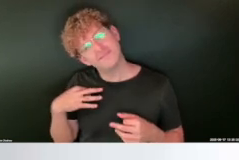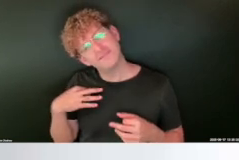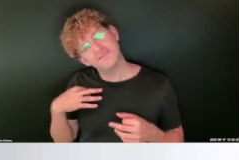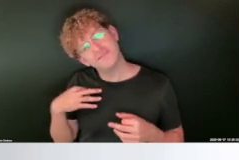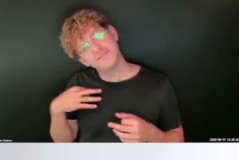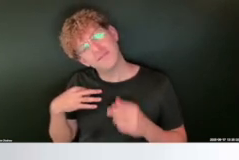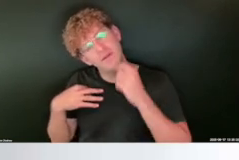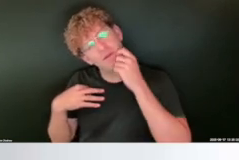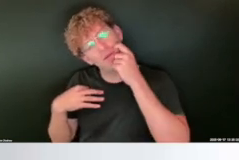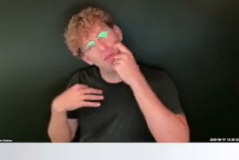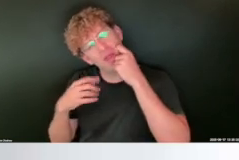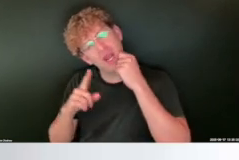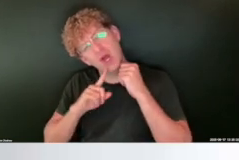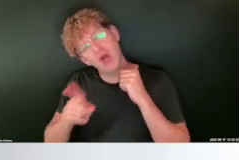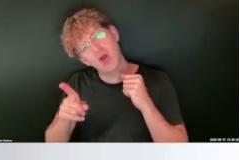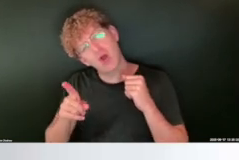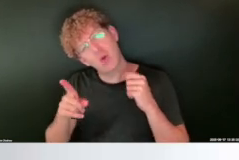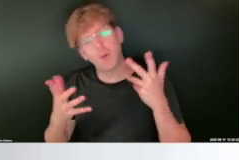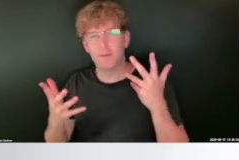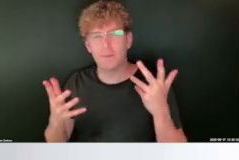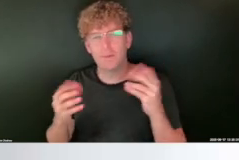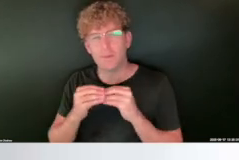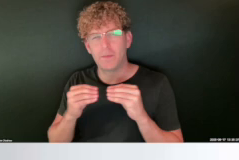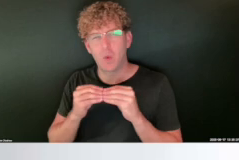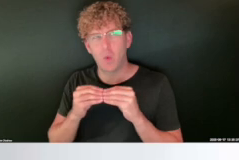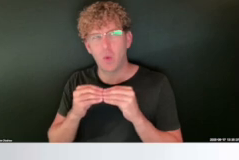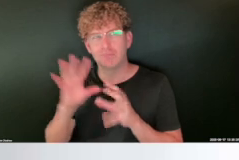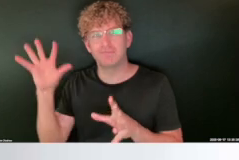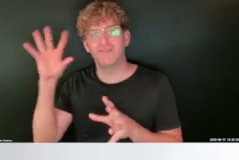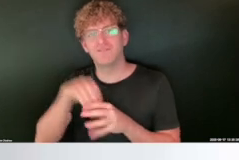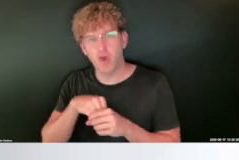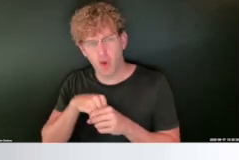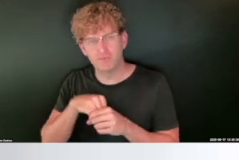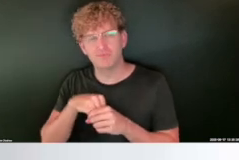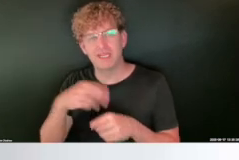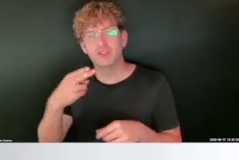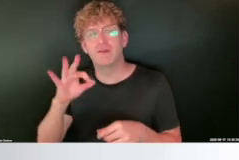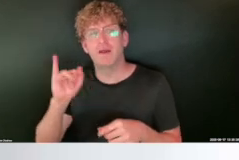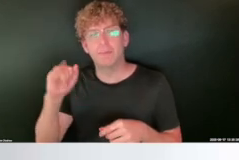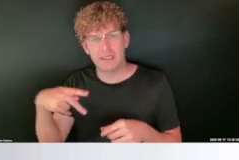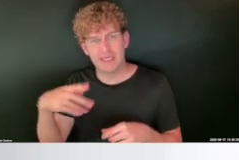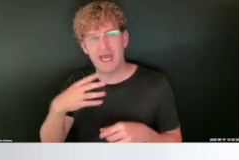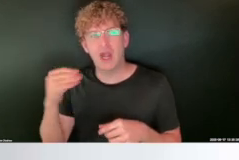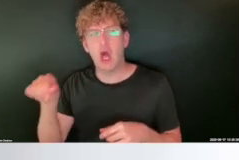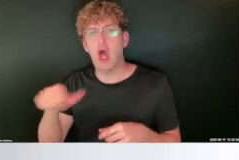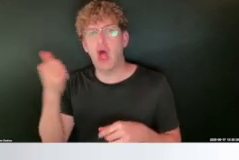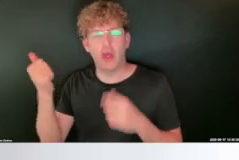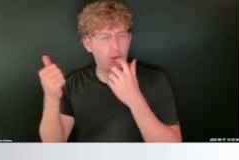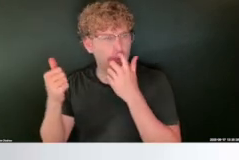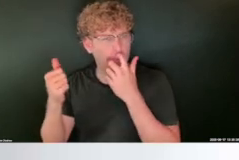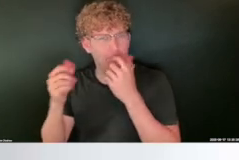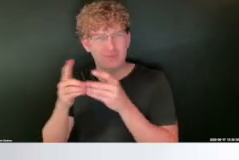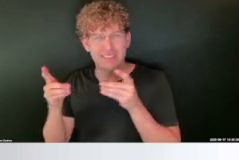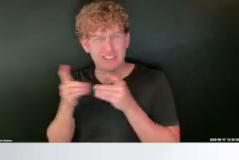more integrally involved with HVIP and other air district programs that would receive